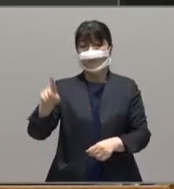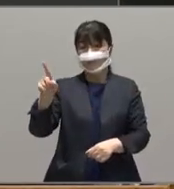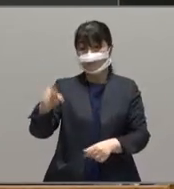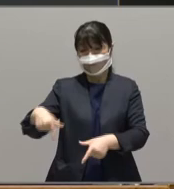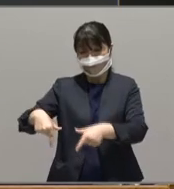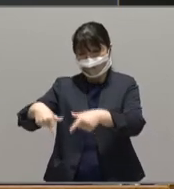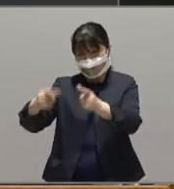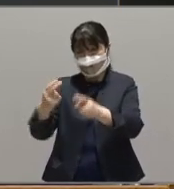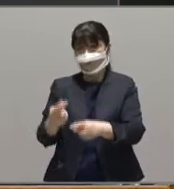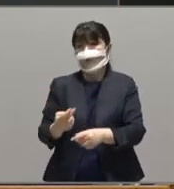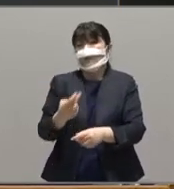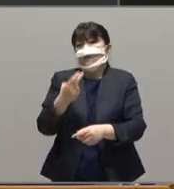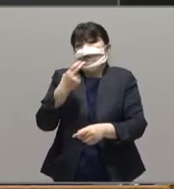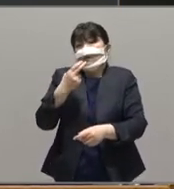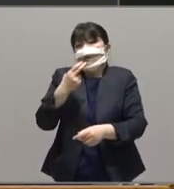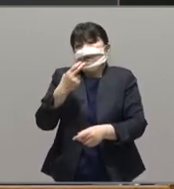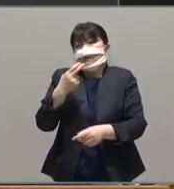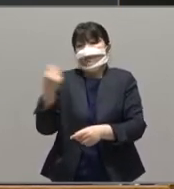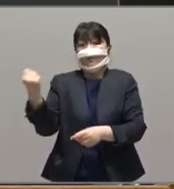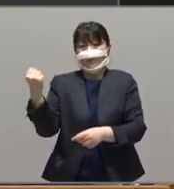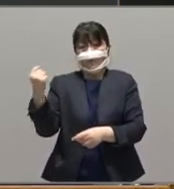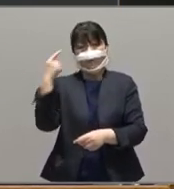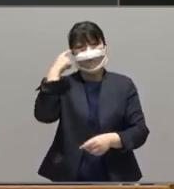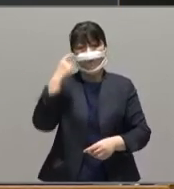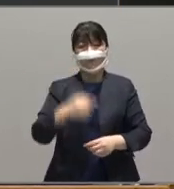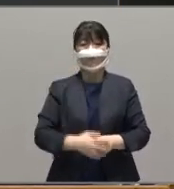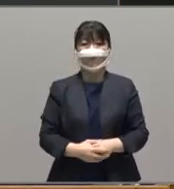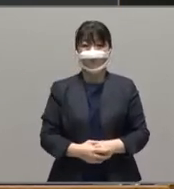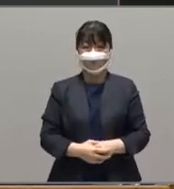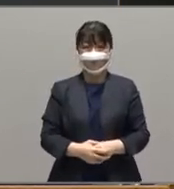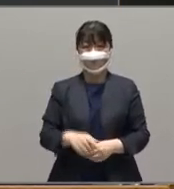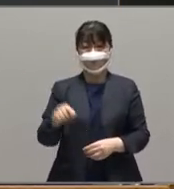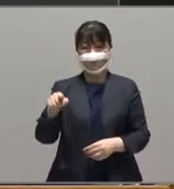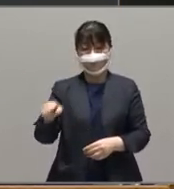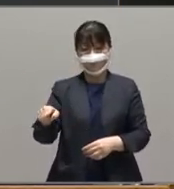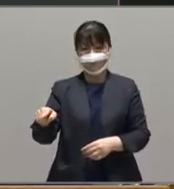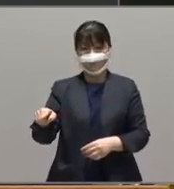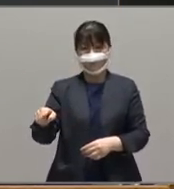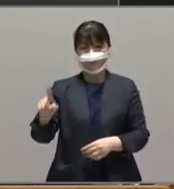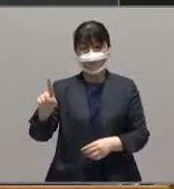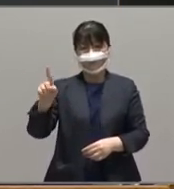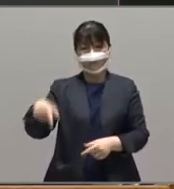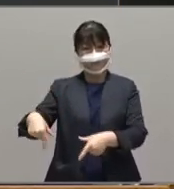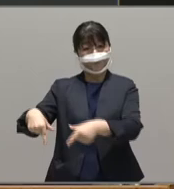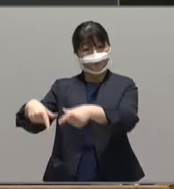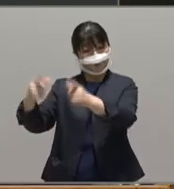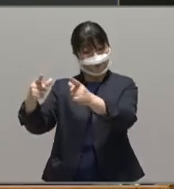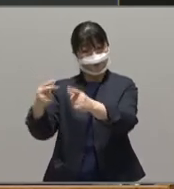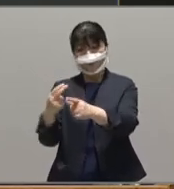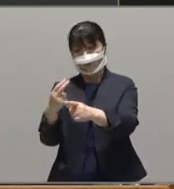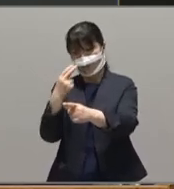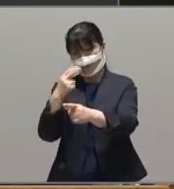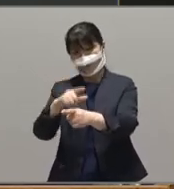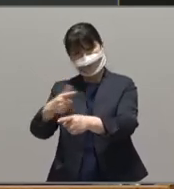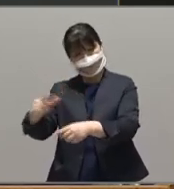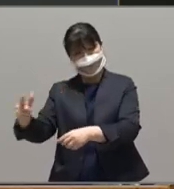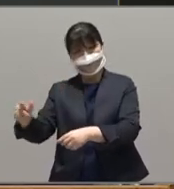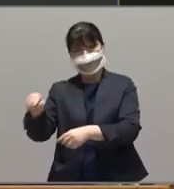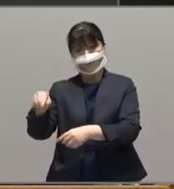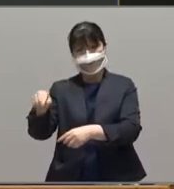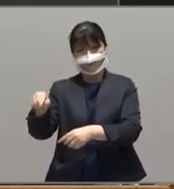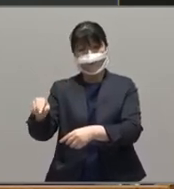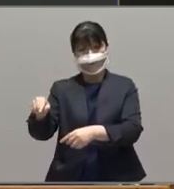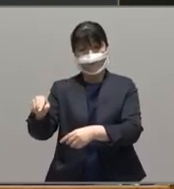1 month after 2 days and 3 nights spent with the forest bathing. So that's really the power of cypress.